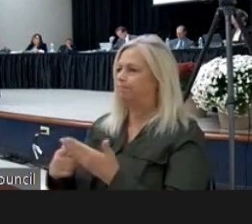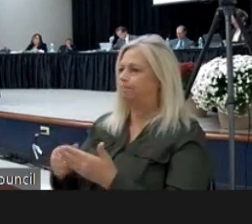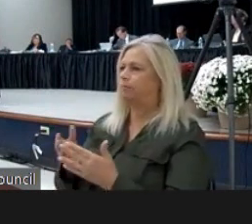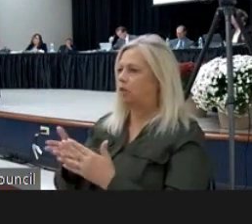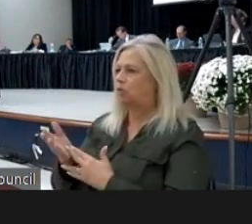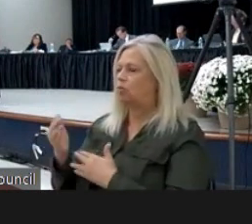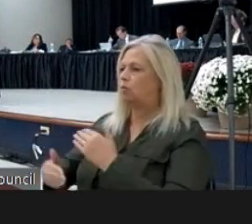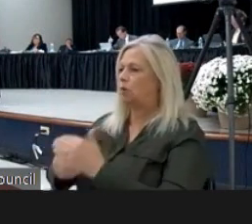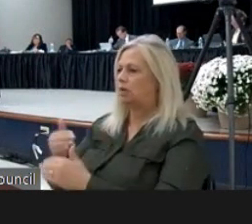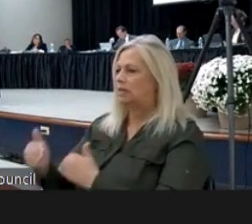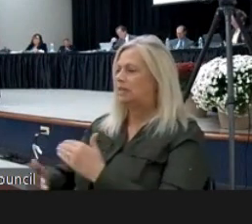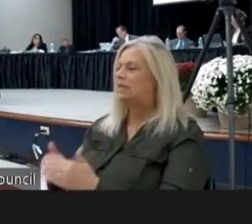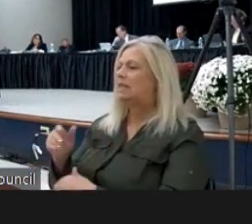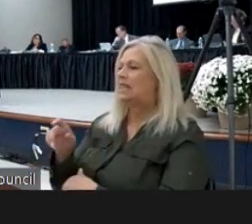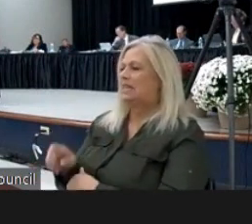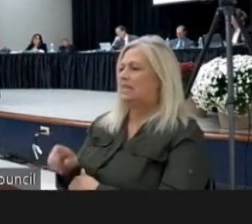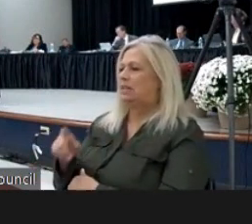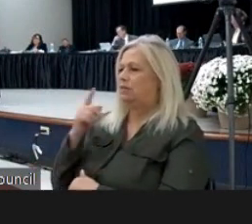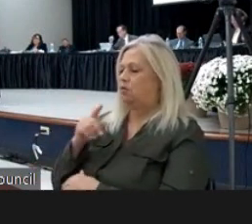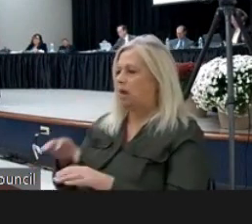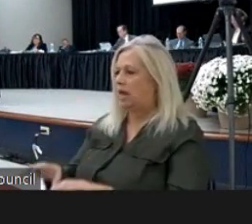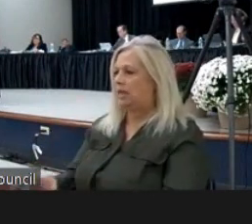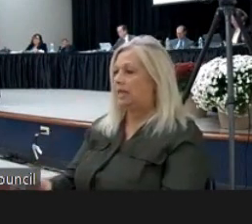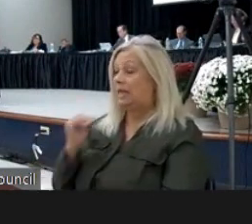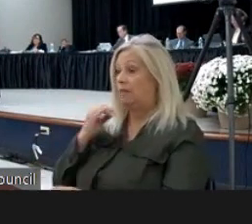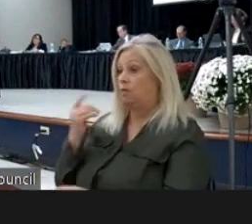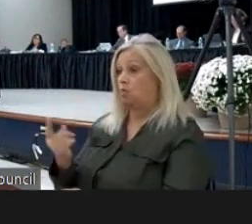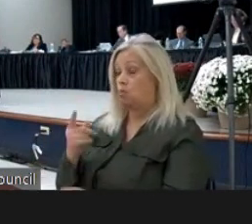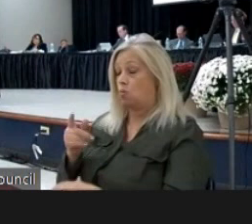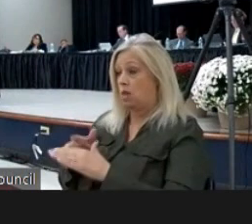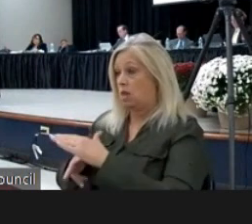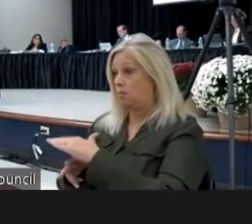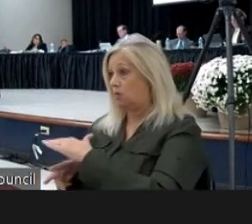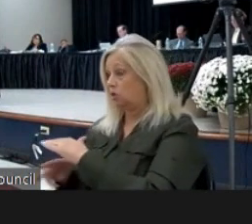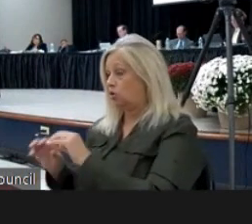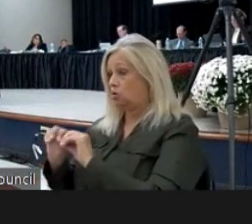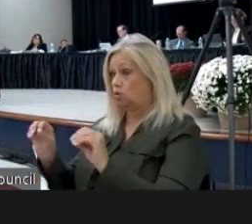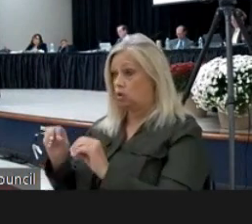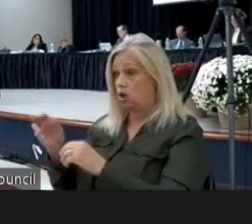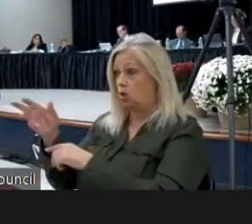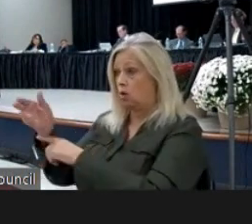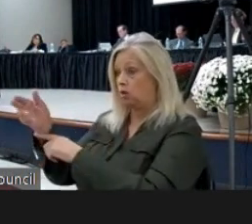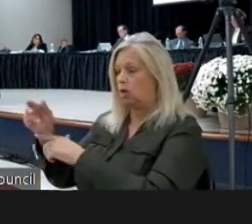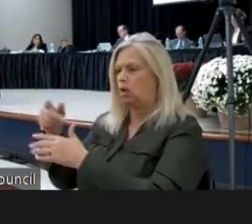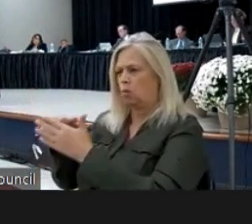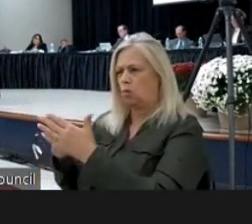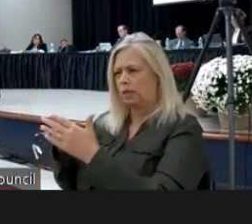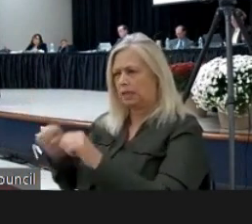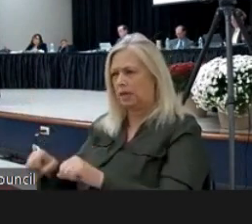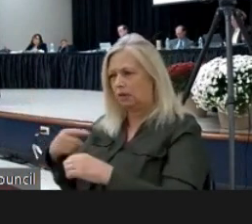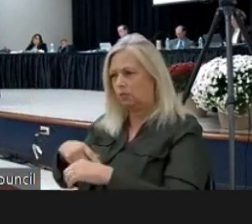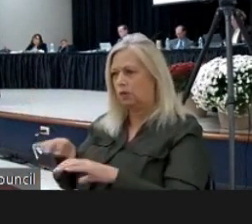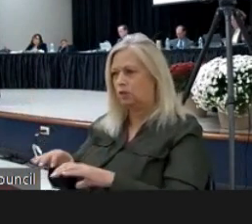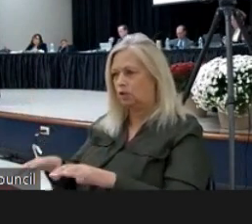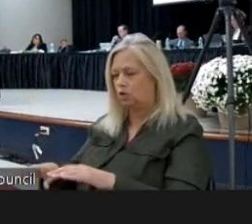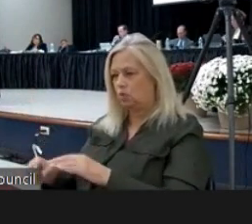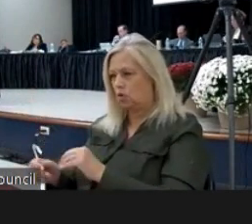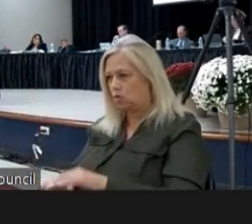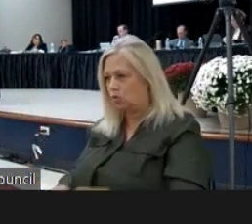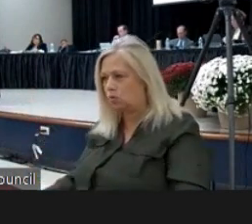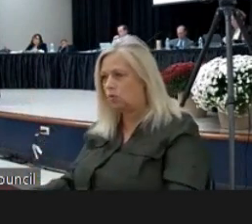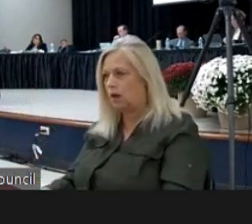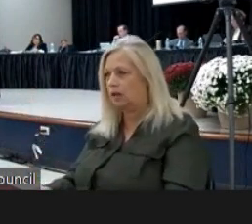for activation. If it's just a parking garage that's going to be there with no hotel above it, what can we do on the ground floor to draw people,